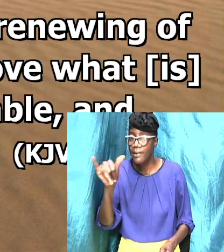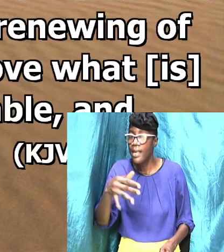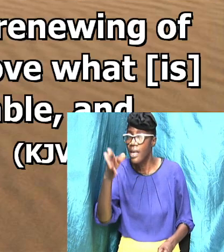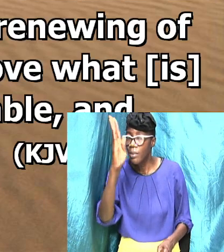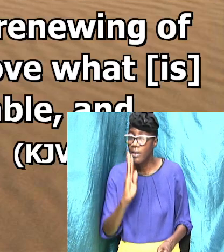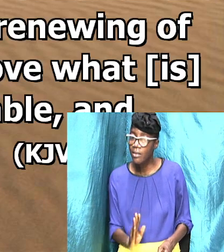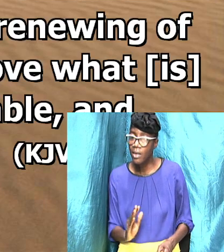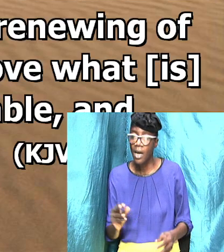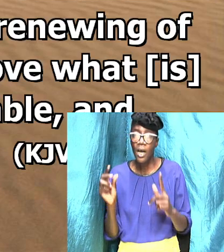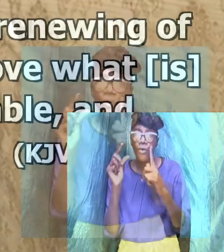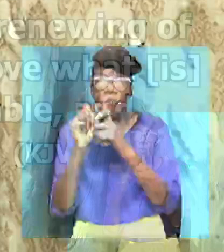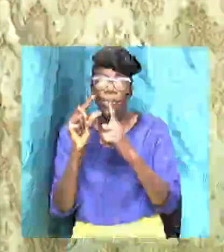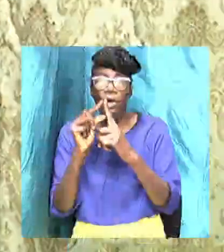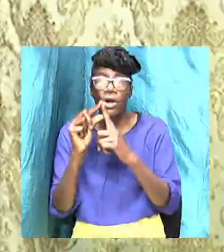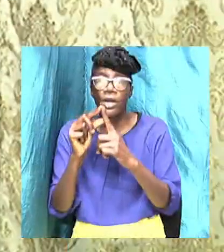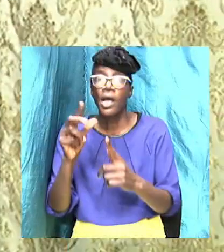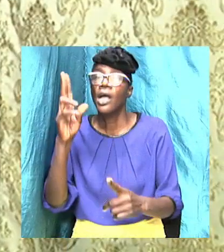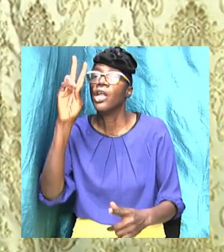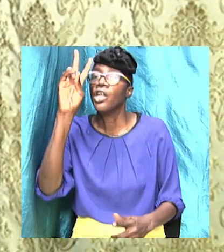apostles,